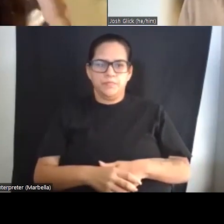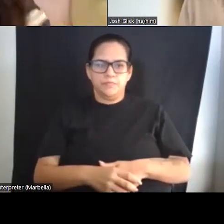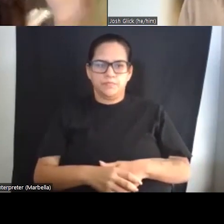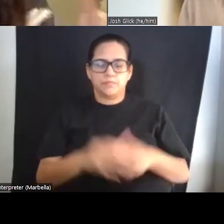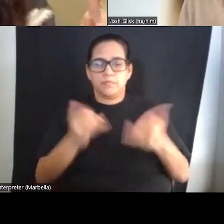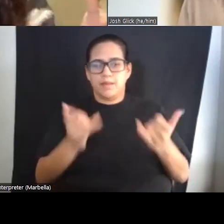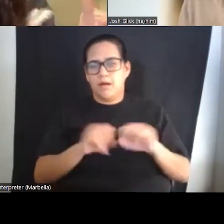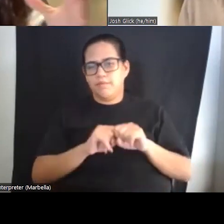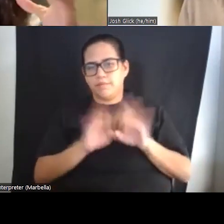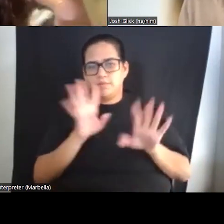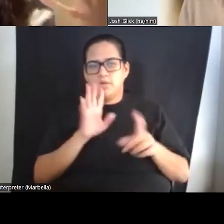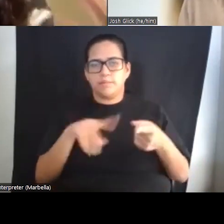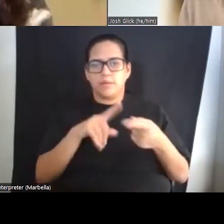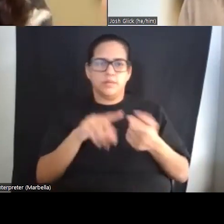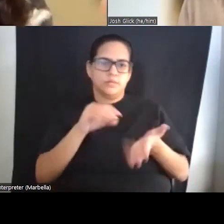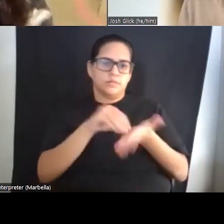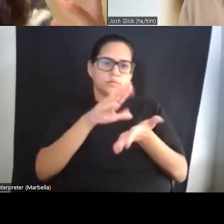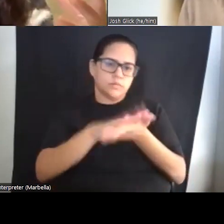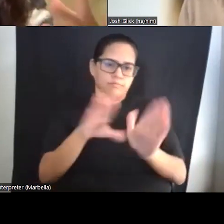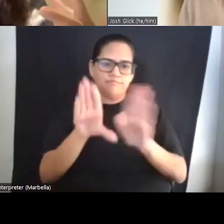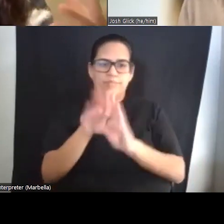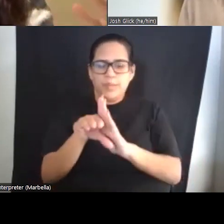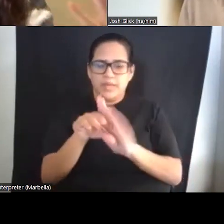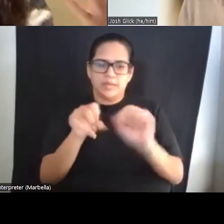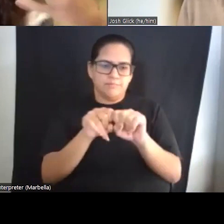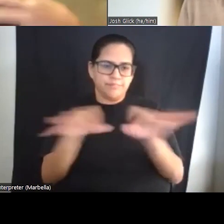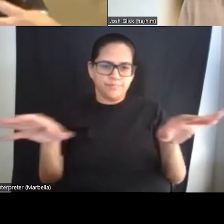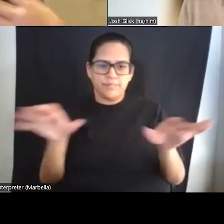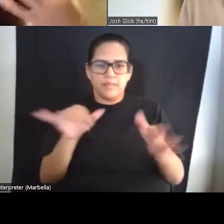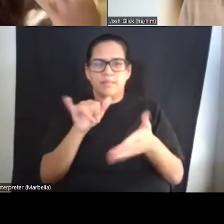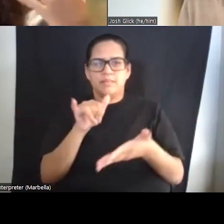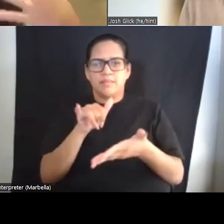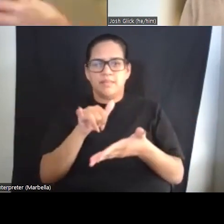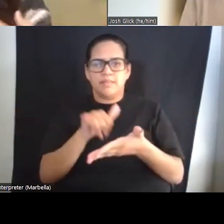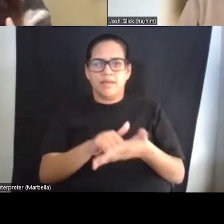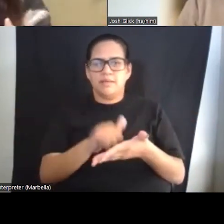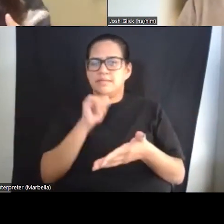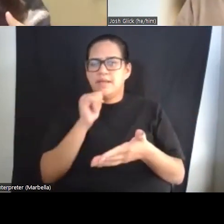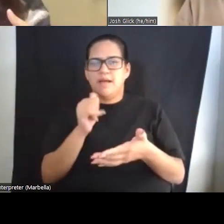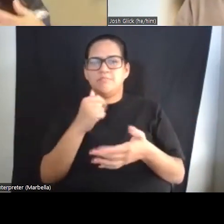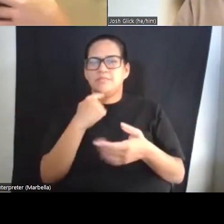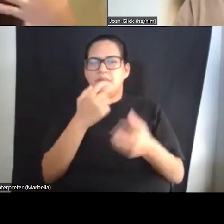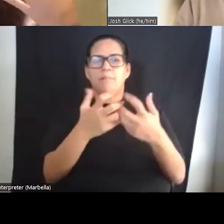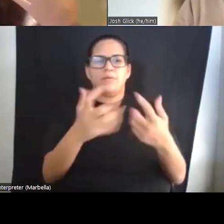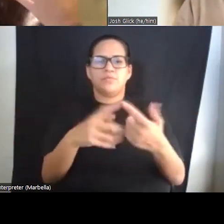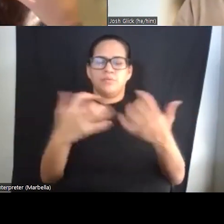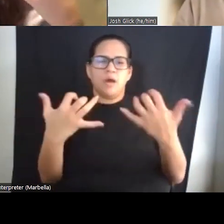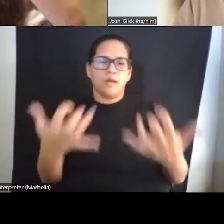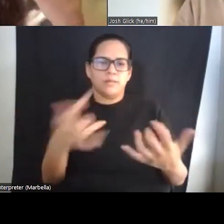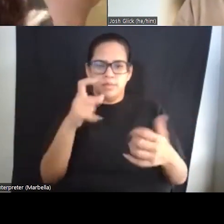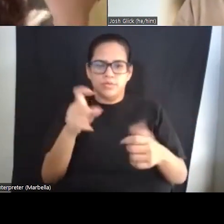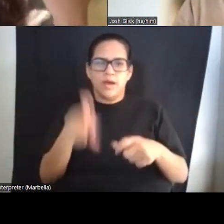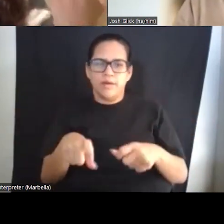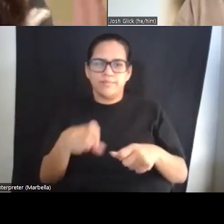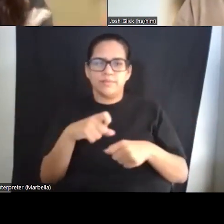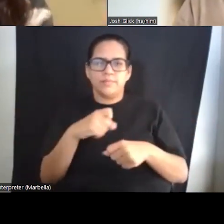Now, obviously, we're talking about documentary filmmaking, that will not tell much to the audience, because you have to make